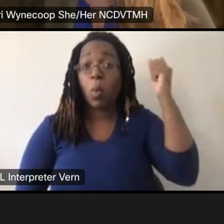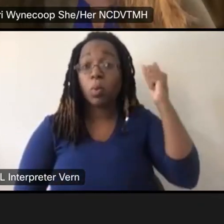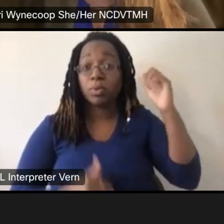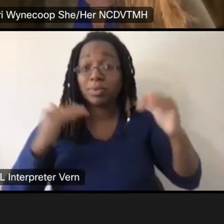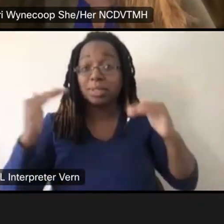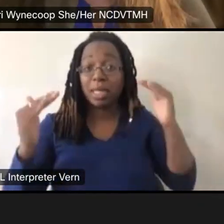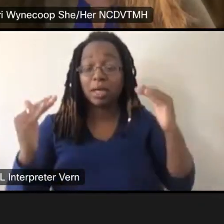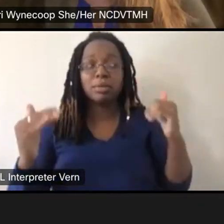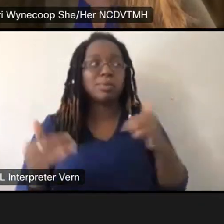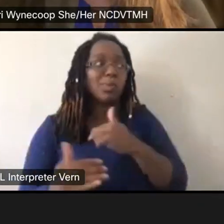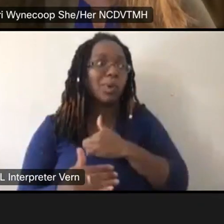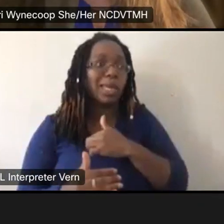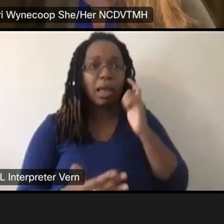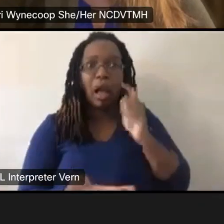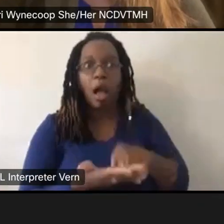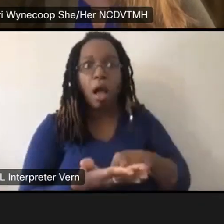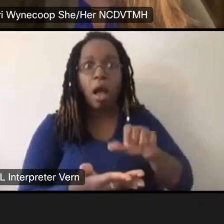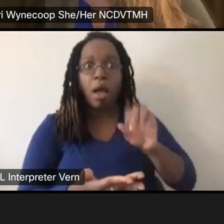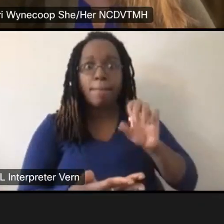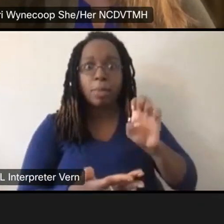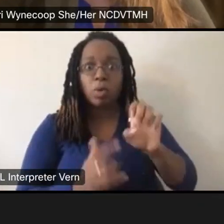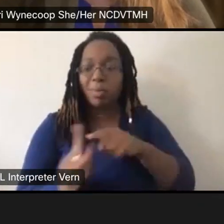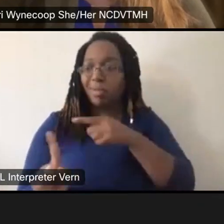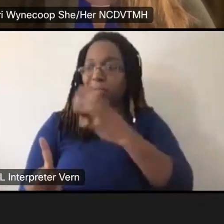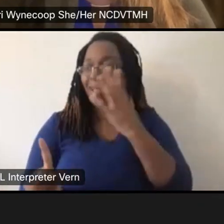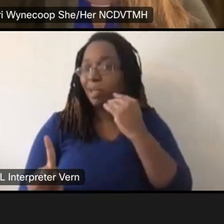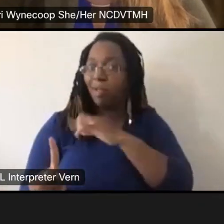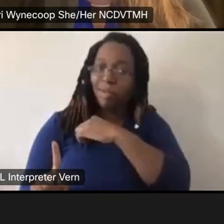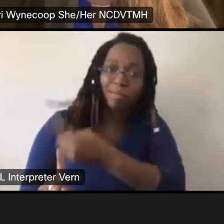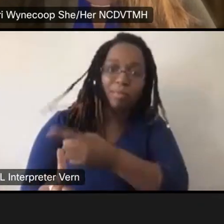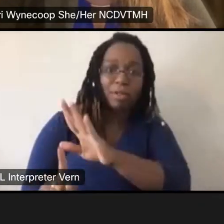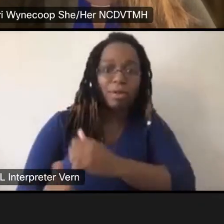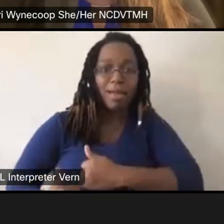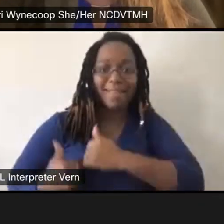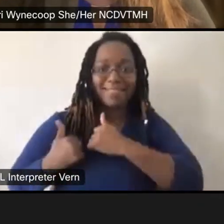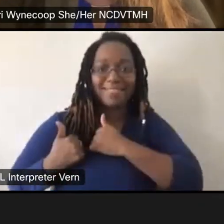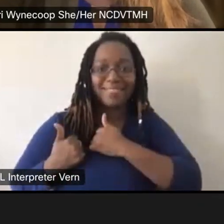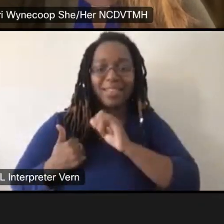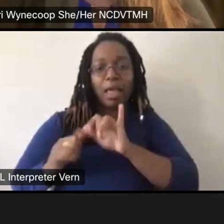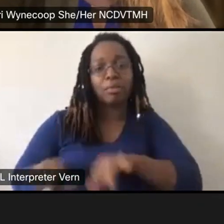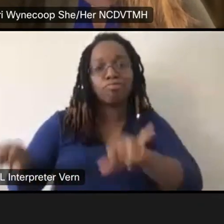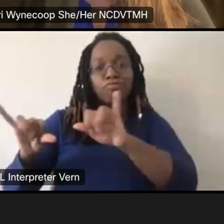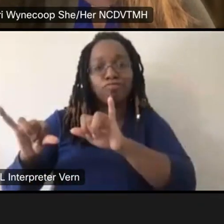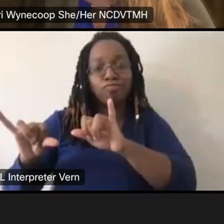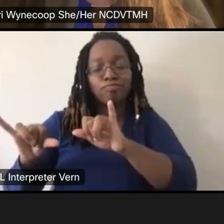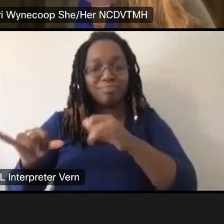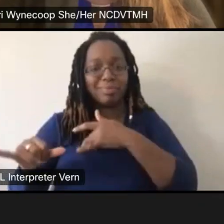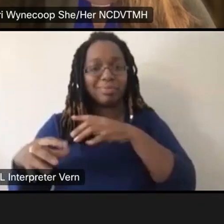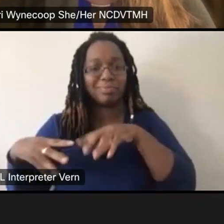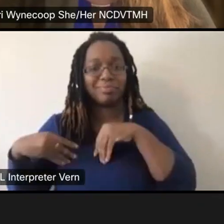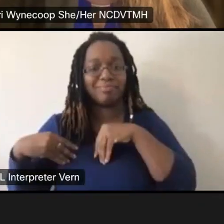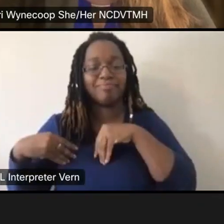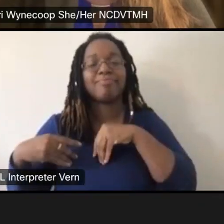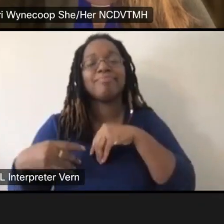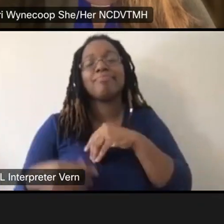for years. And so it's just part of the way things are that they accept. And so that's